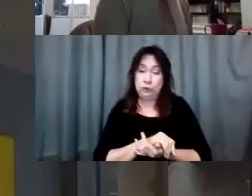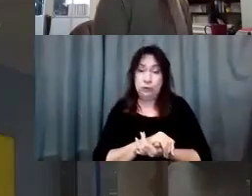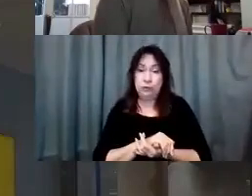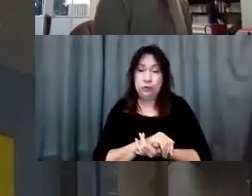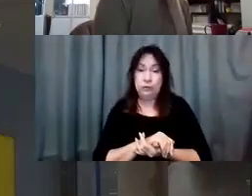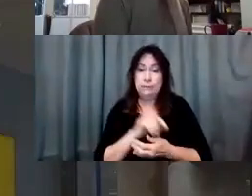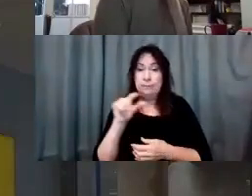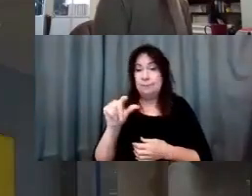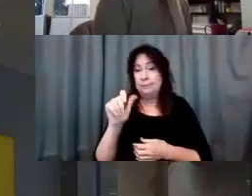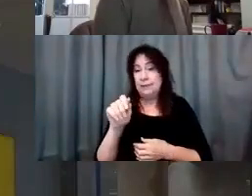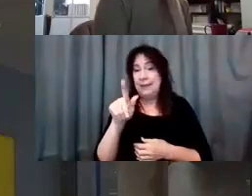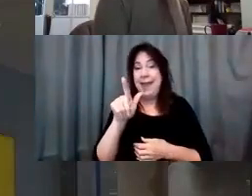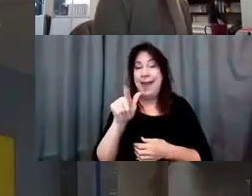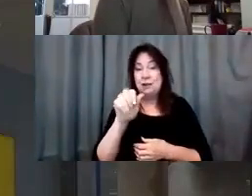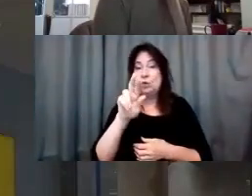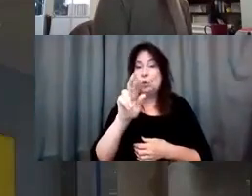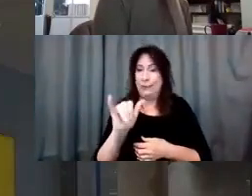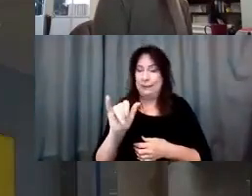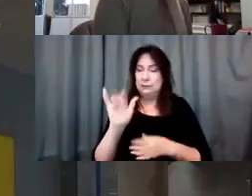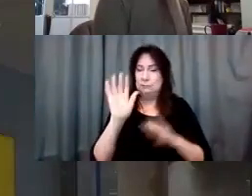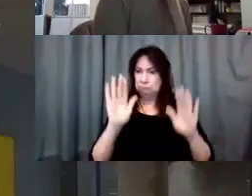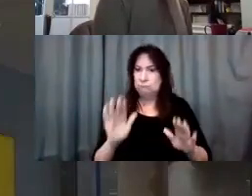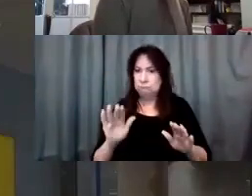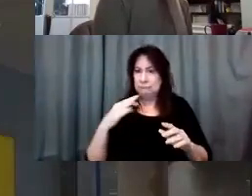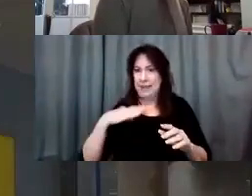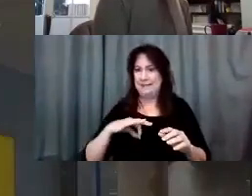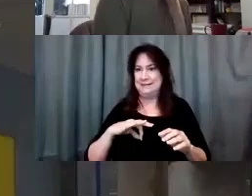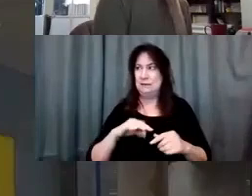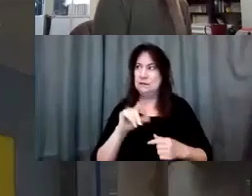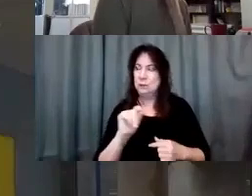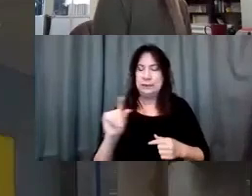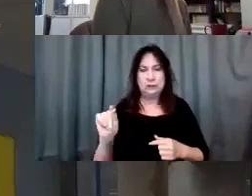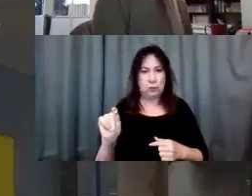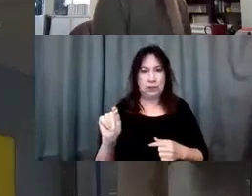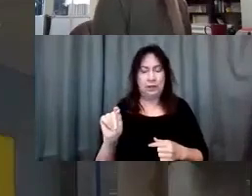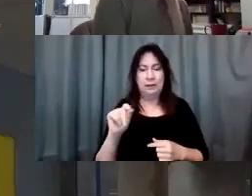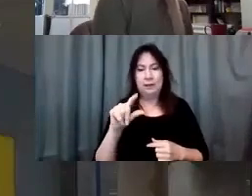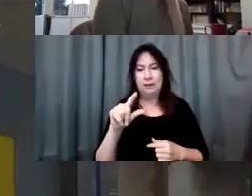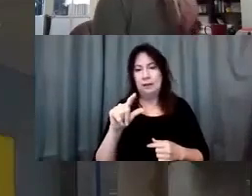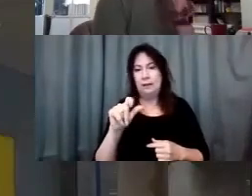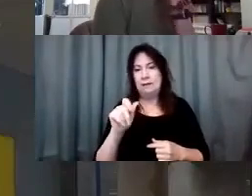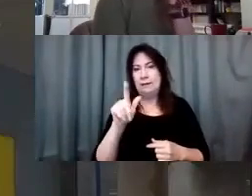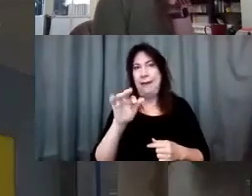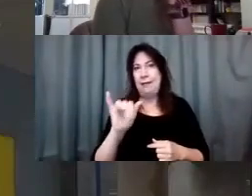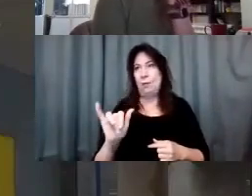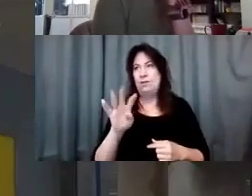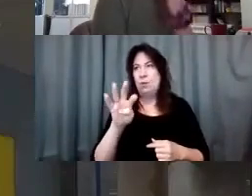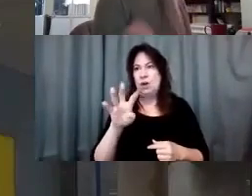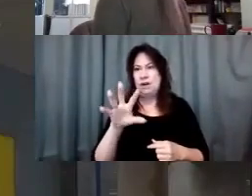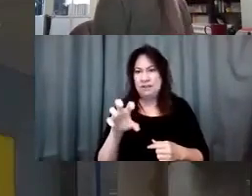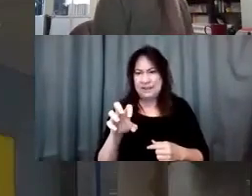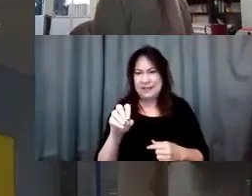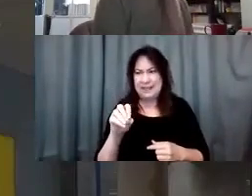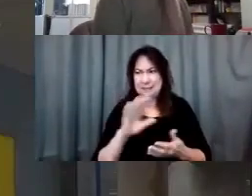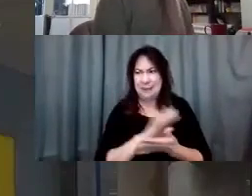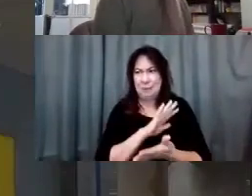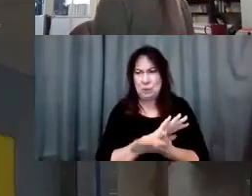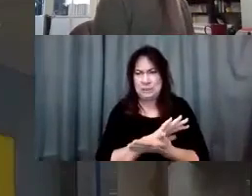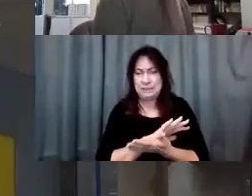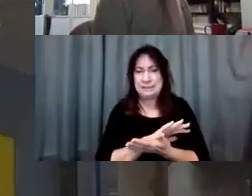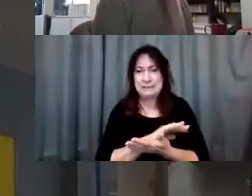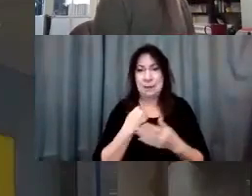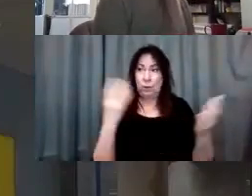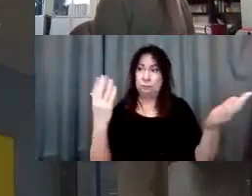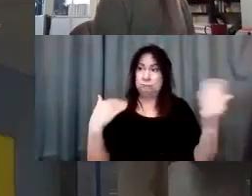is a wonderful asset where the 2020 gallery with 450 papers that we